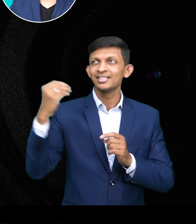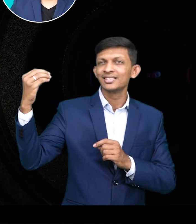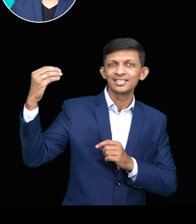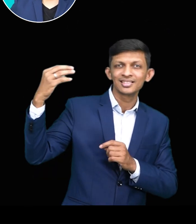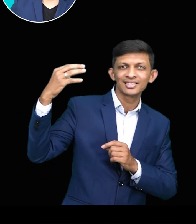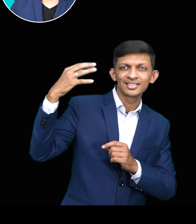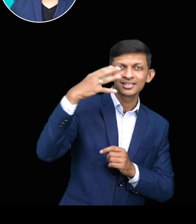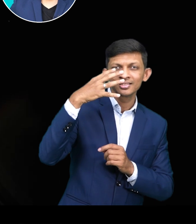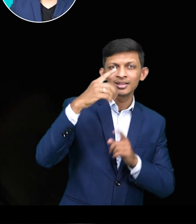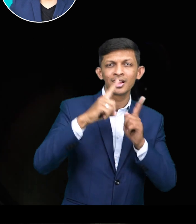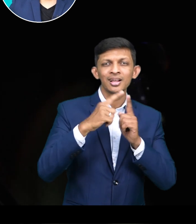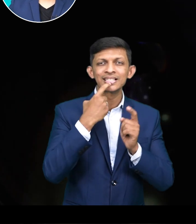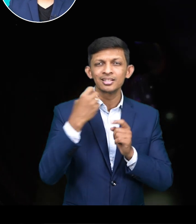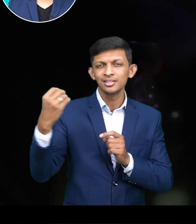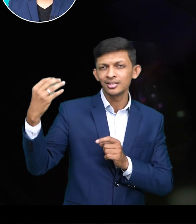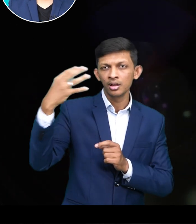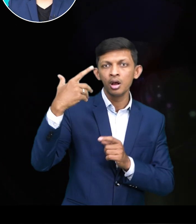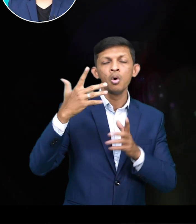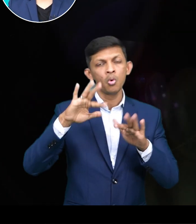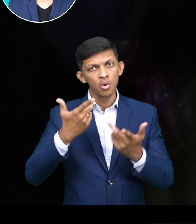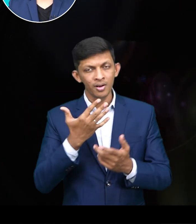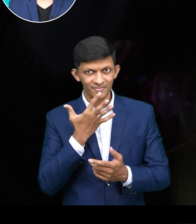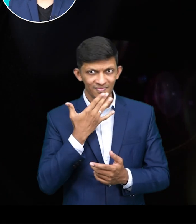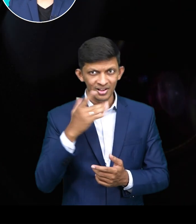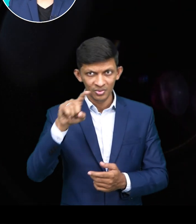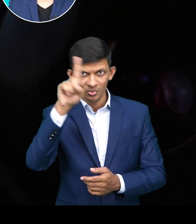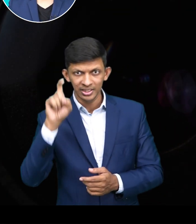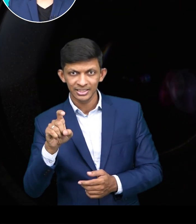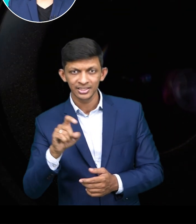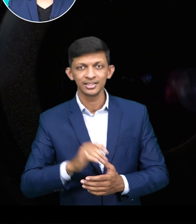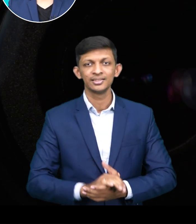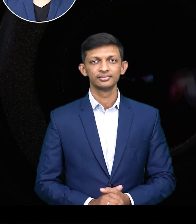Is sunlight white or colored?